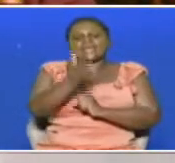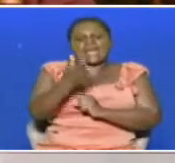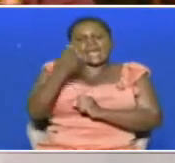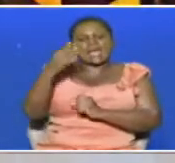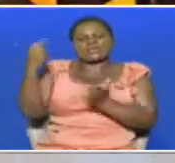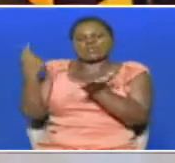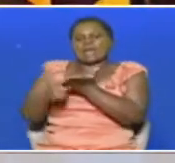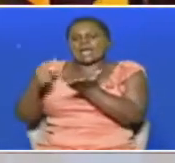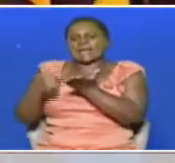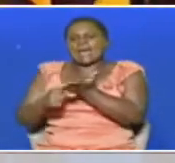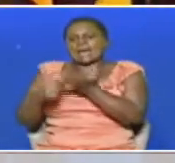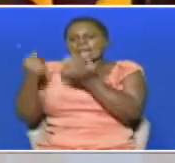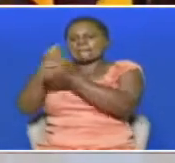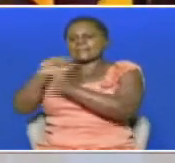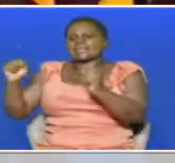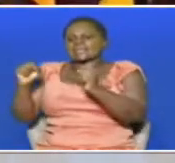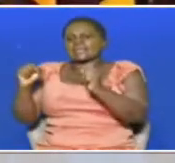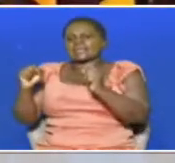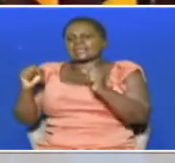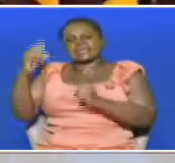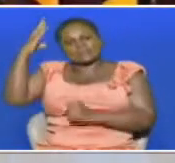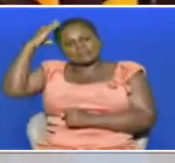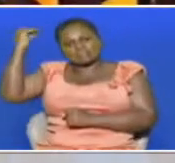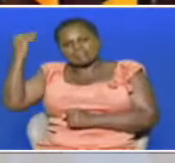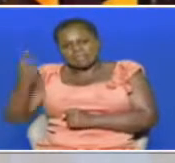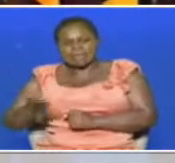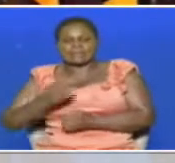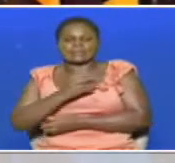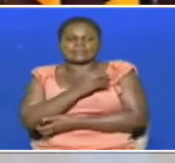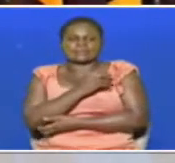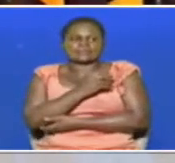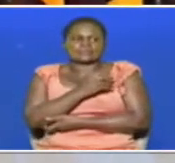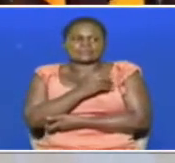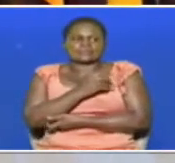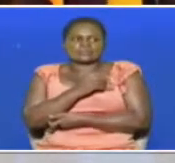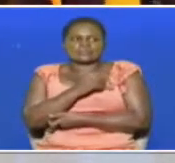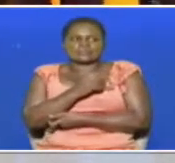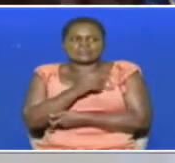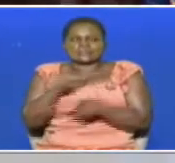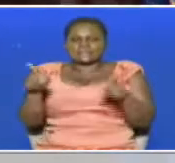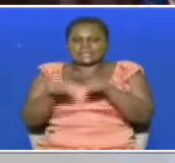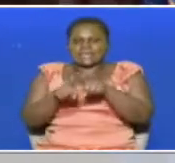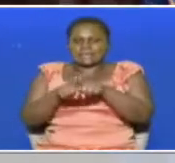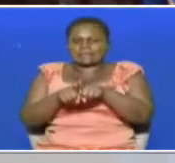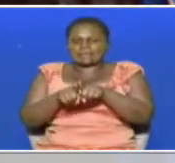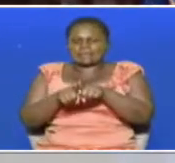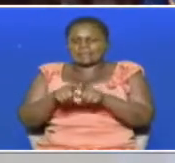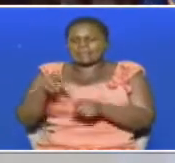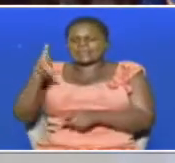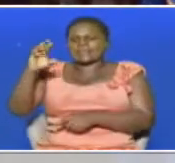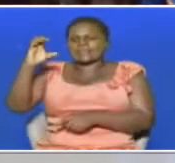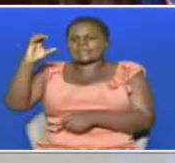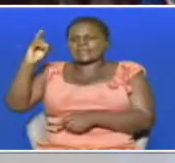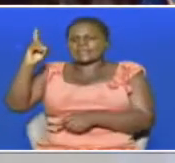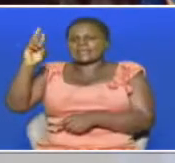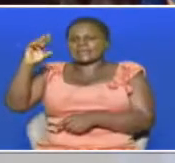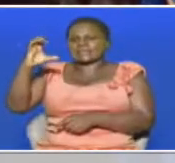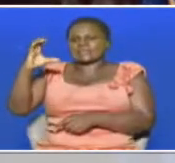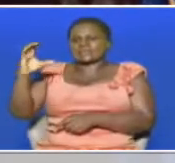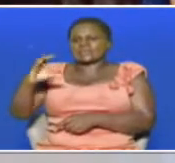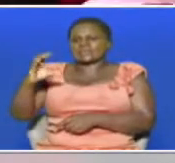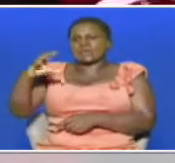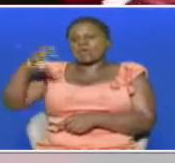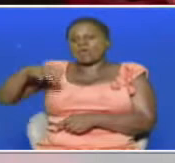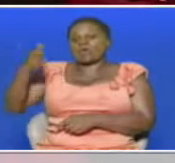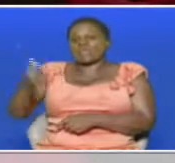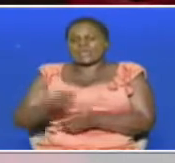of Uganda, Paul Kagame, the president of Rwanda, and president of the new entry, Felix Tshisekedi, the president of